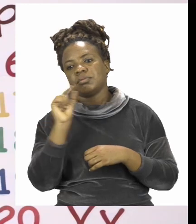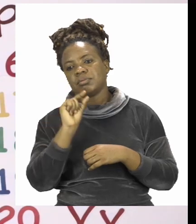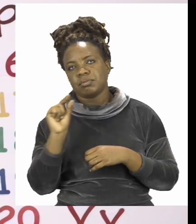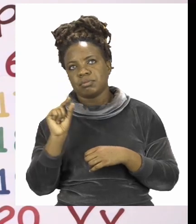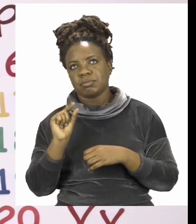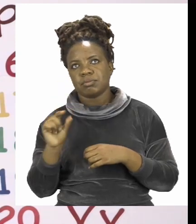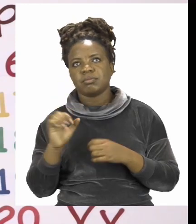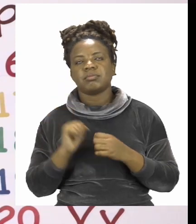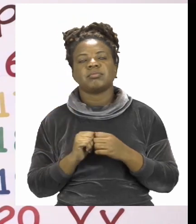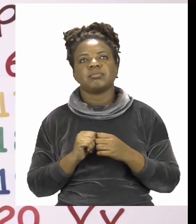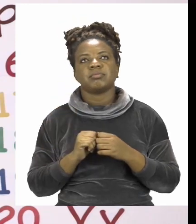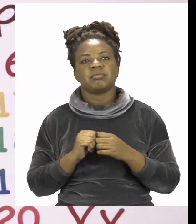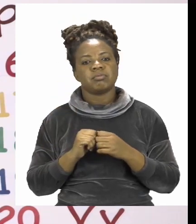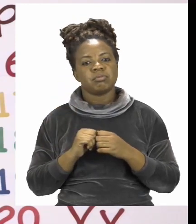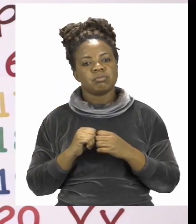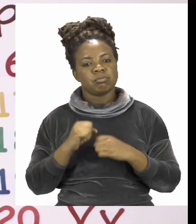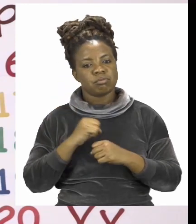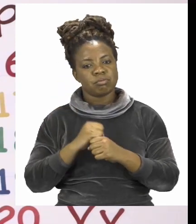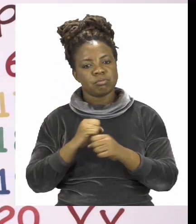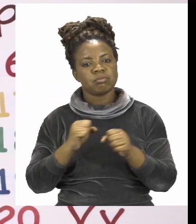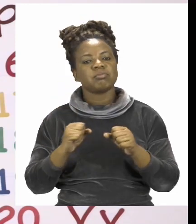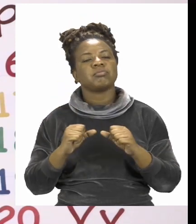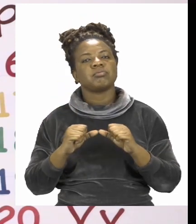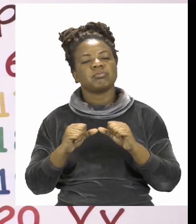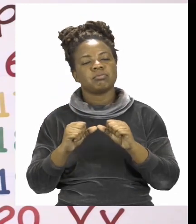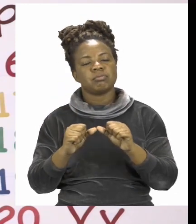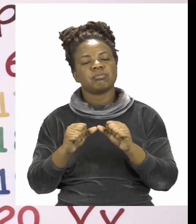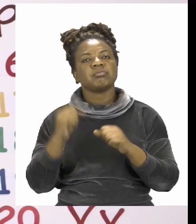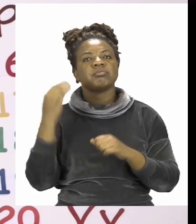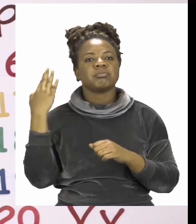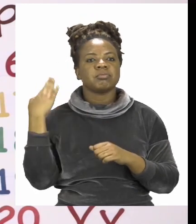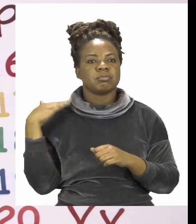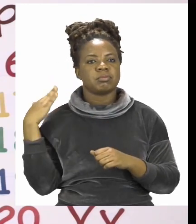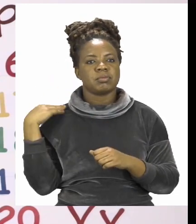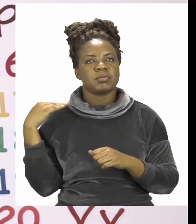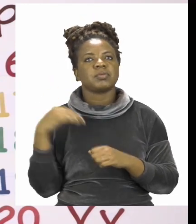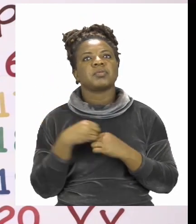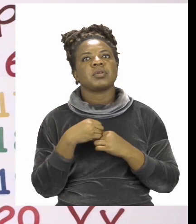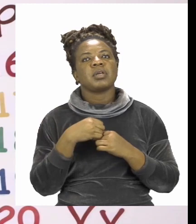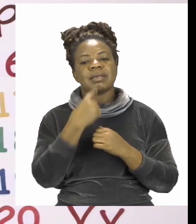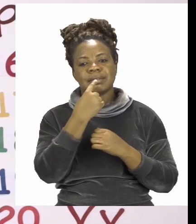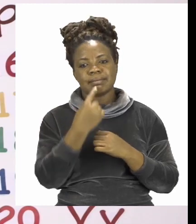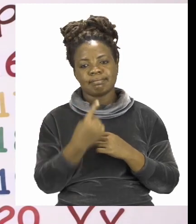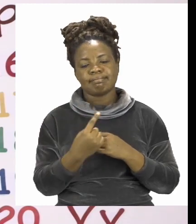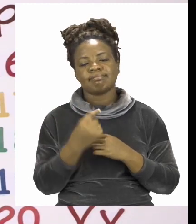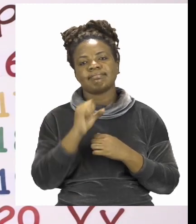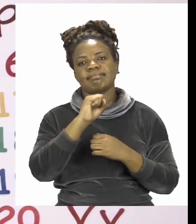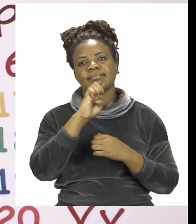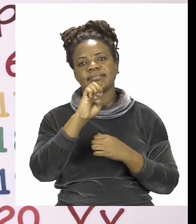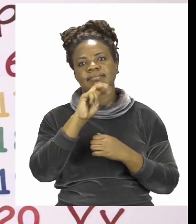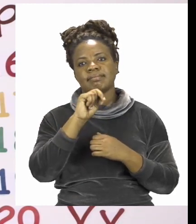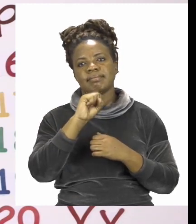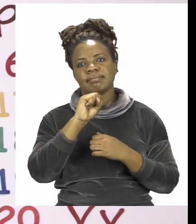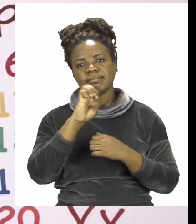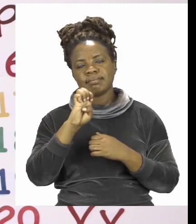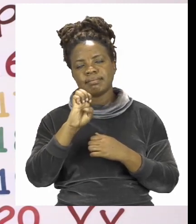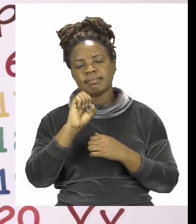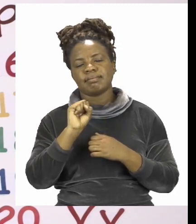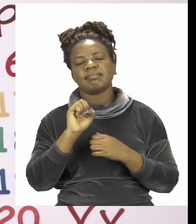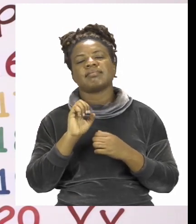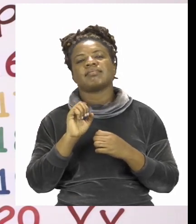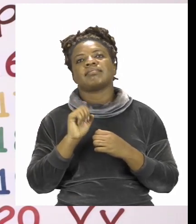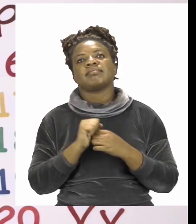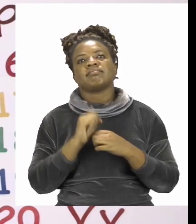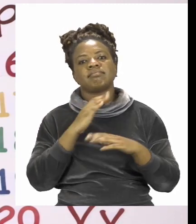you what each body part does as a special job. Now that we are done with that one, let's take a